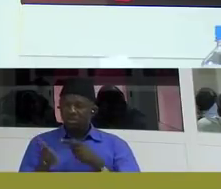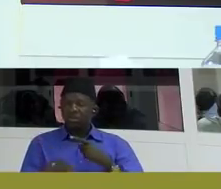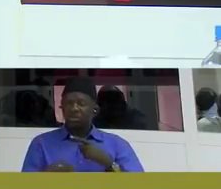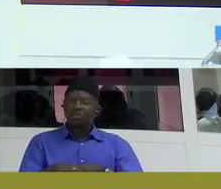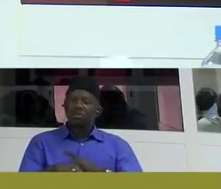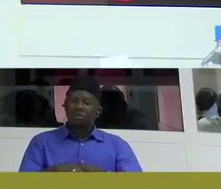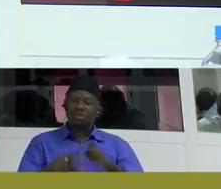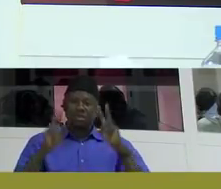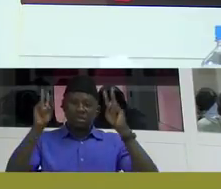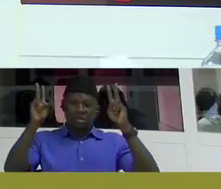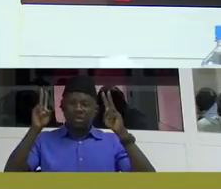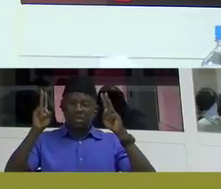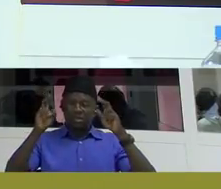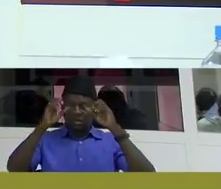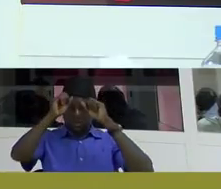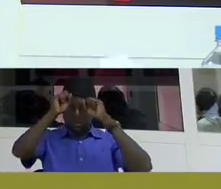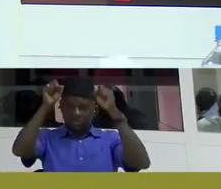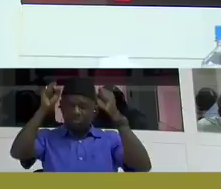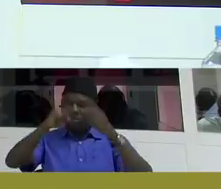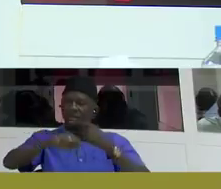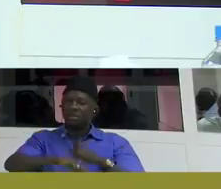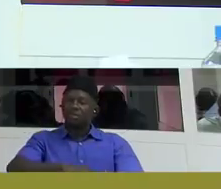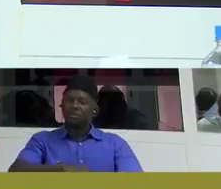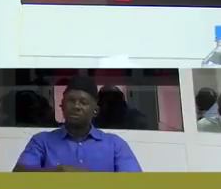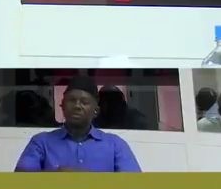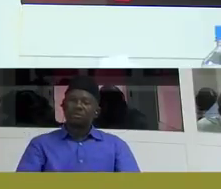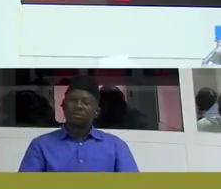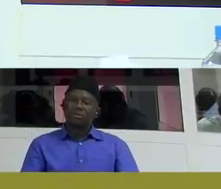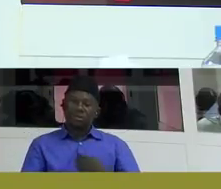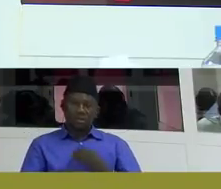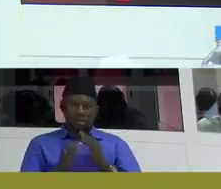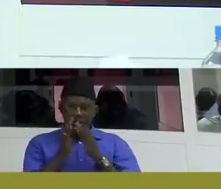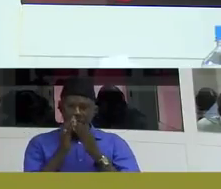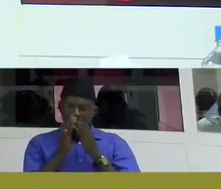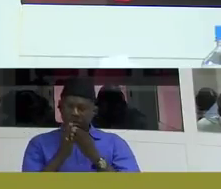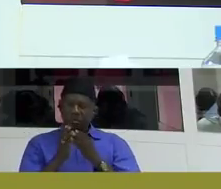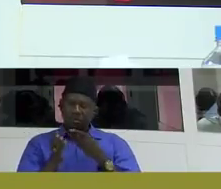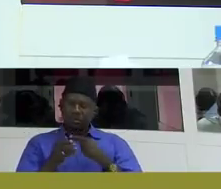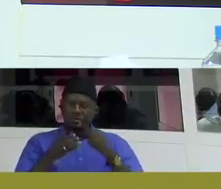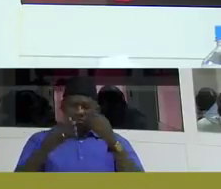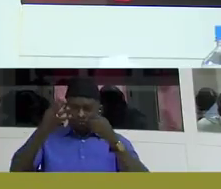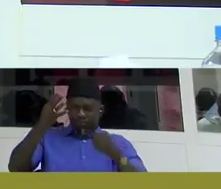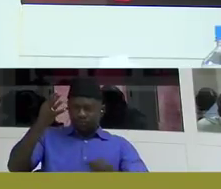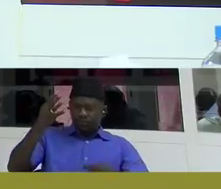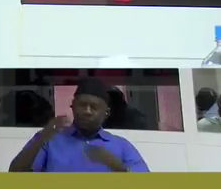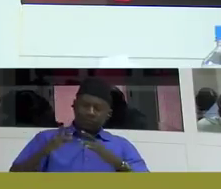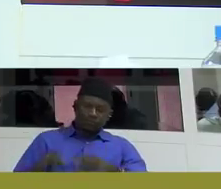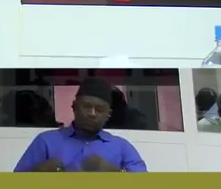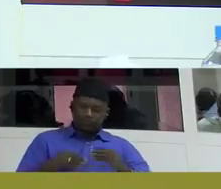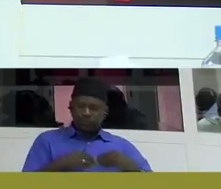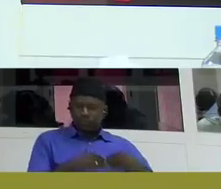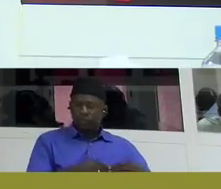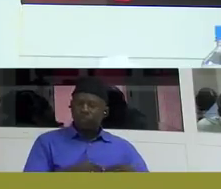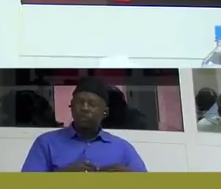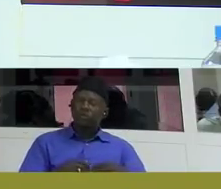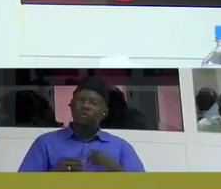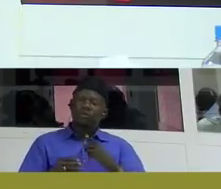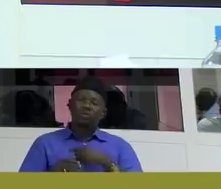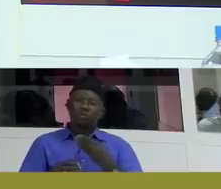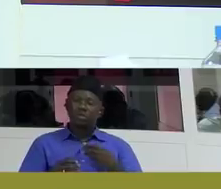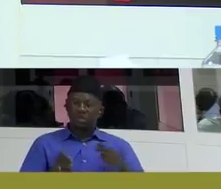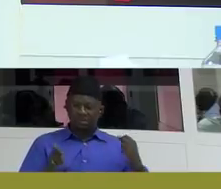Jama era? And as I said, these were a series of activities which were targeting